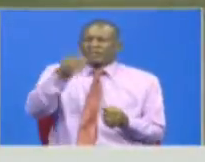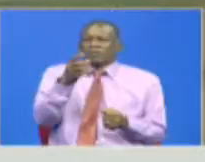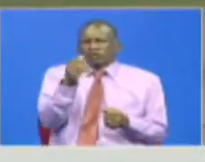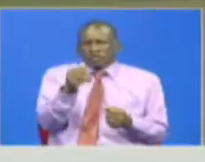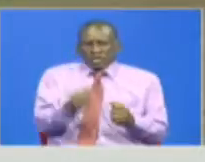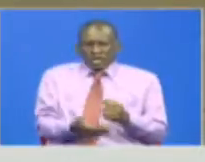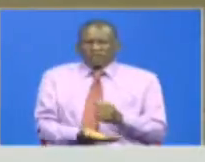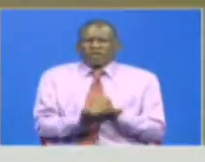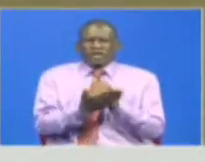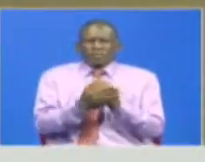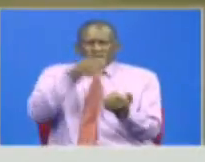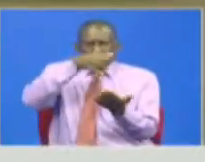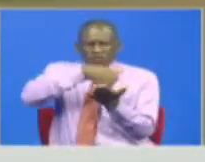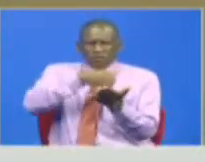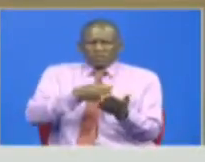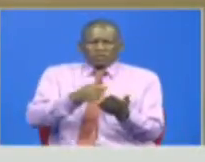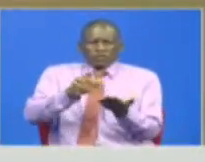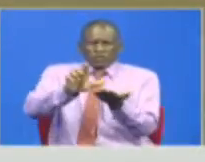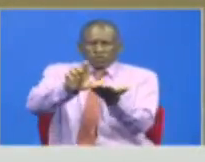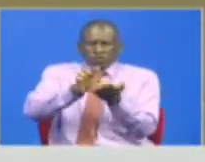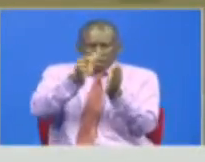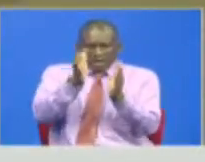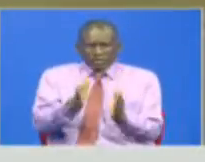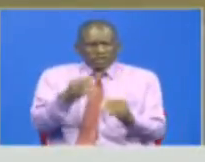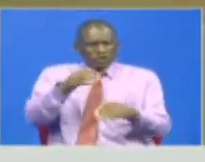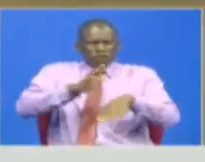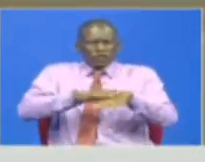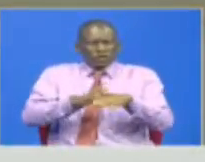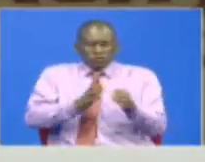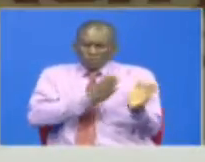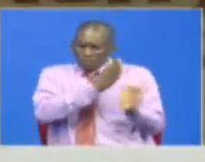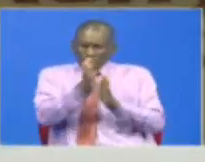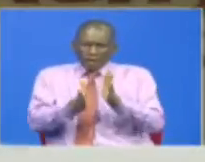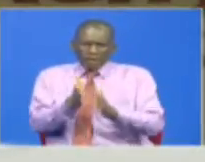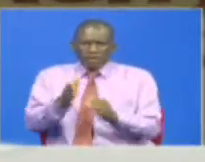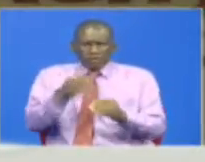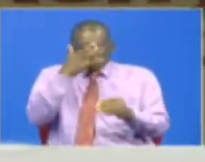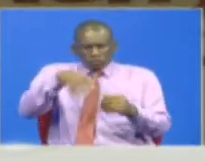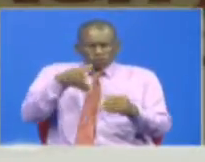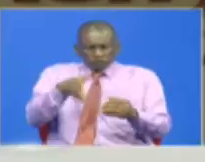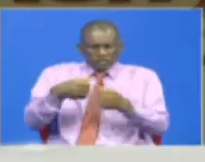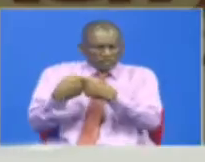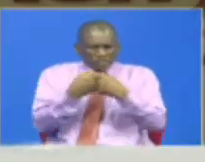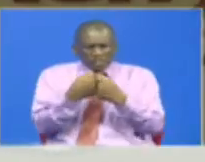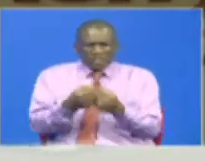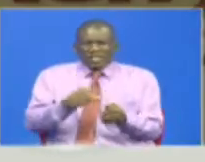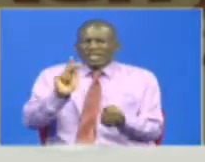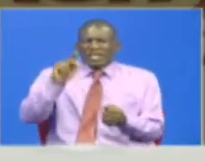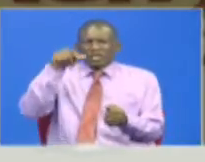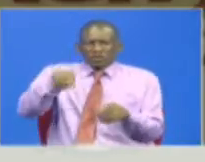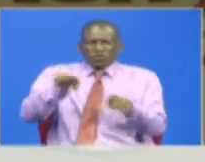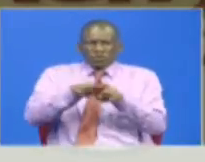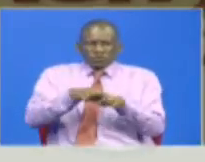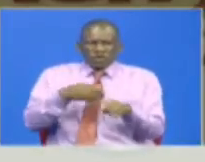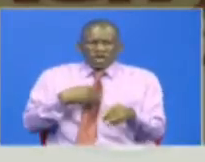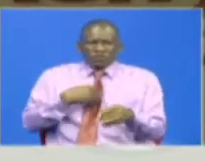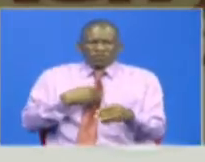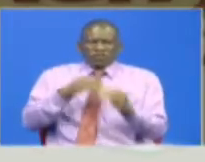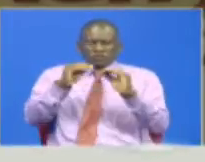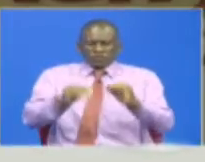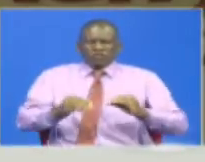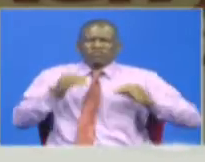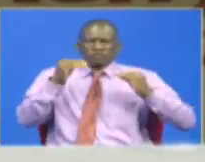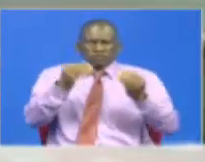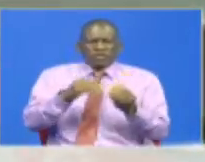necessitating engagement with creditors for more favorable terms to tide through the present crisis. Kenya Airways has also secured deferment of lease on rentals